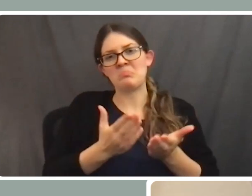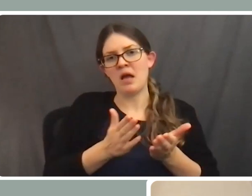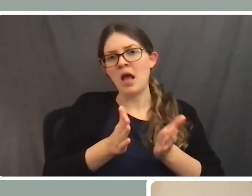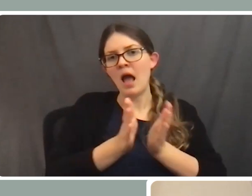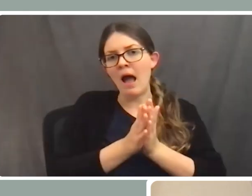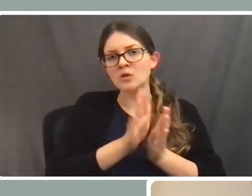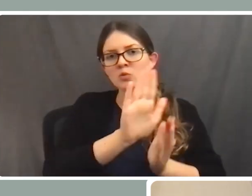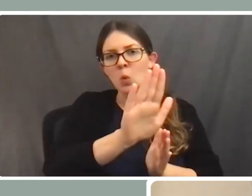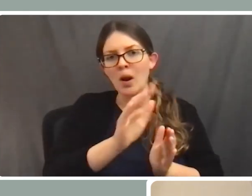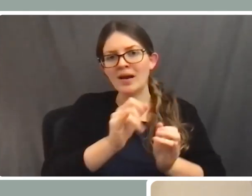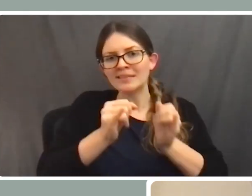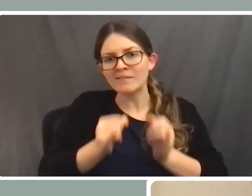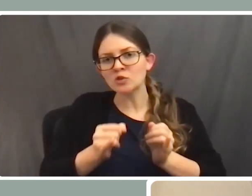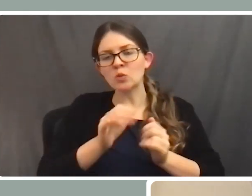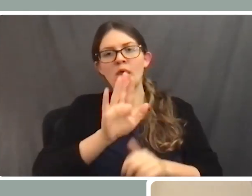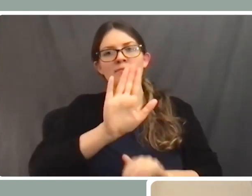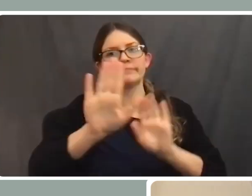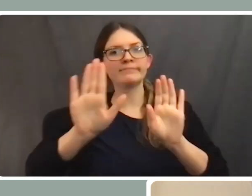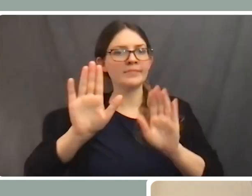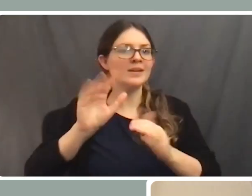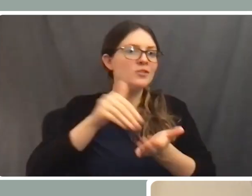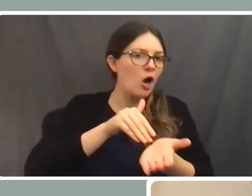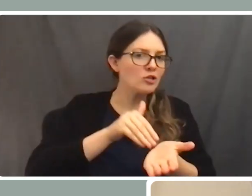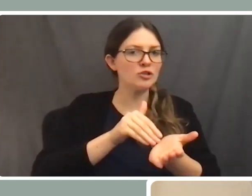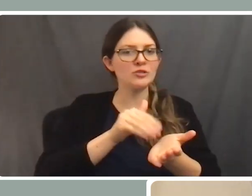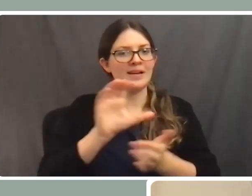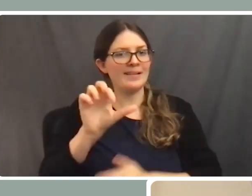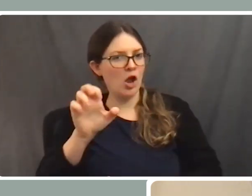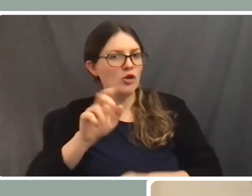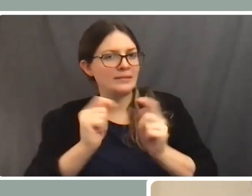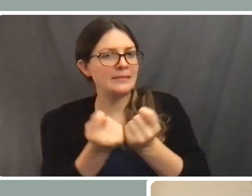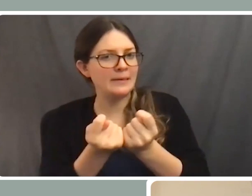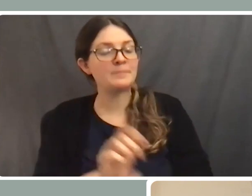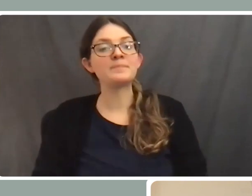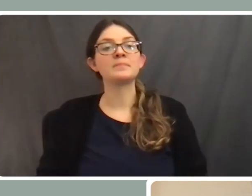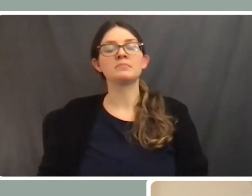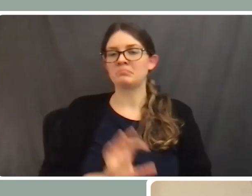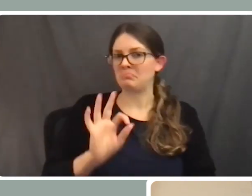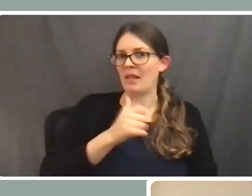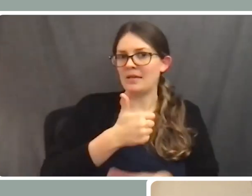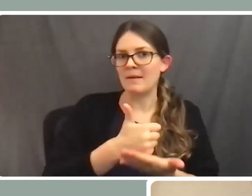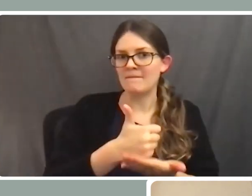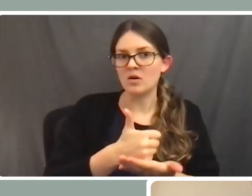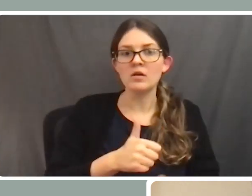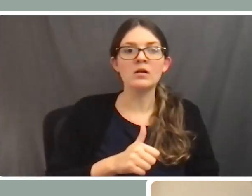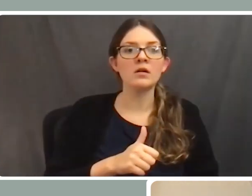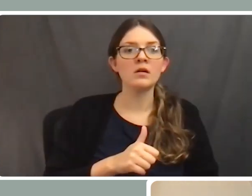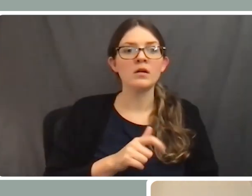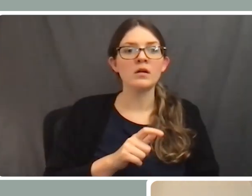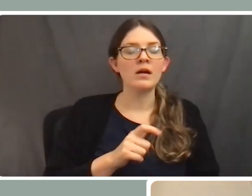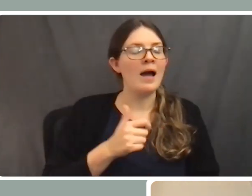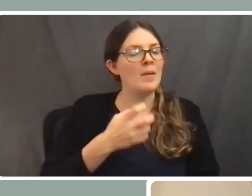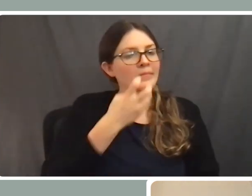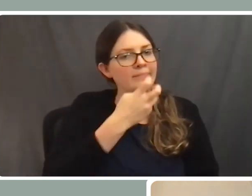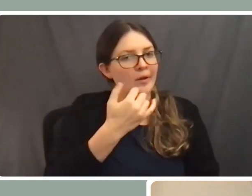care teams because it's pretty individualized there. Great. That's helpful. So a question is I'm not going to pronounce this right,